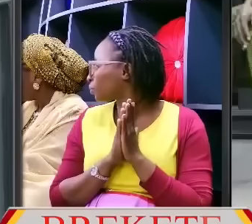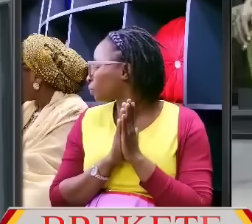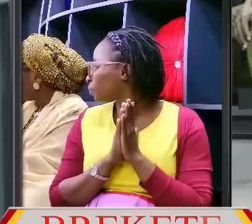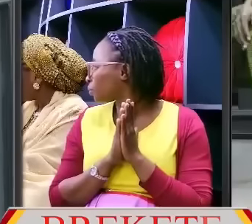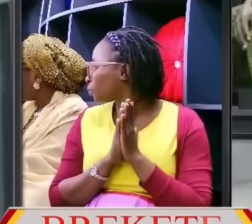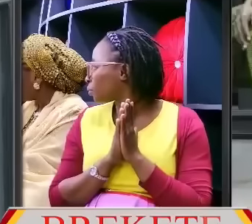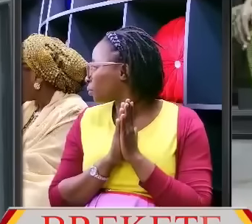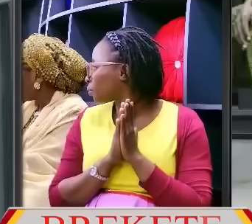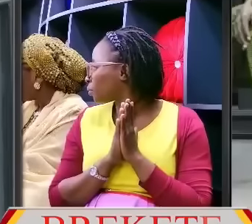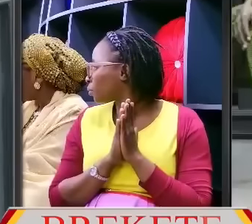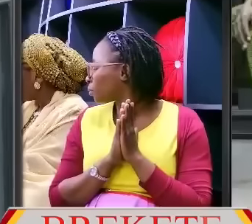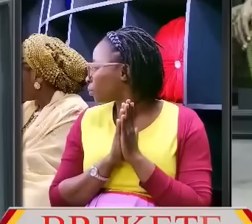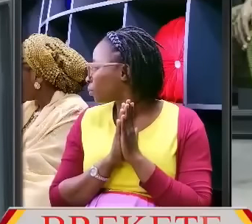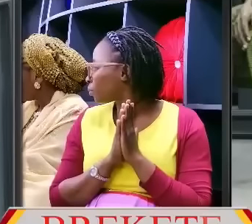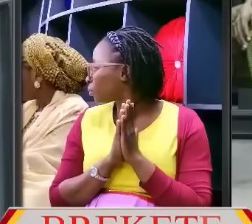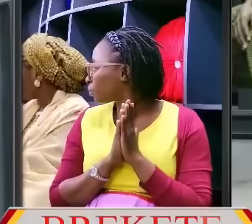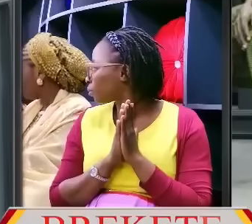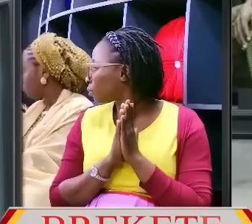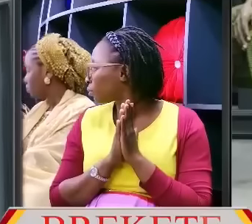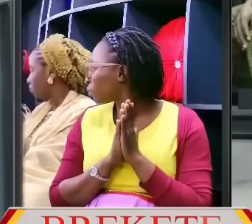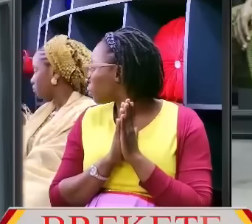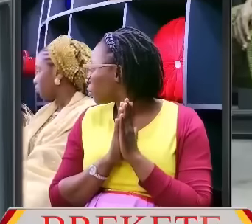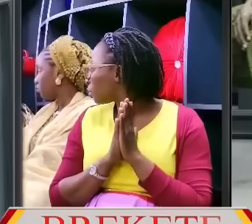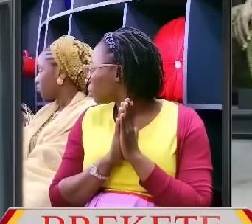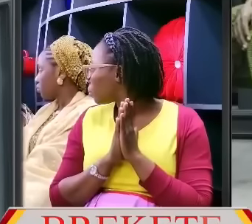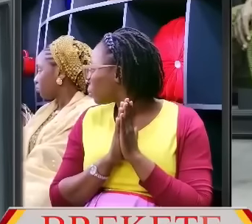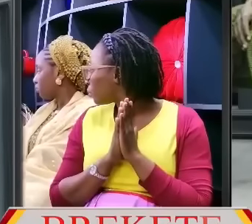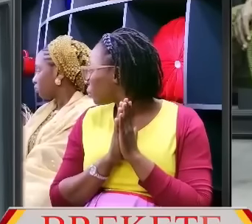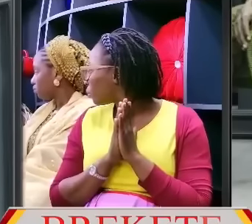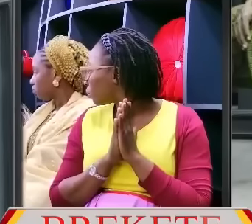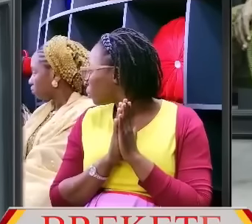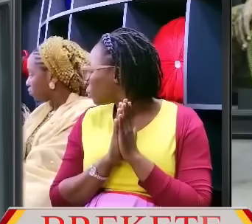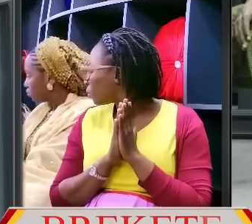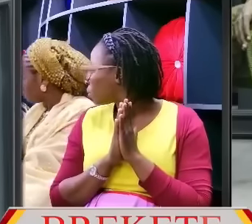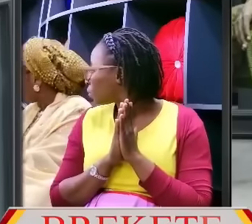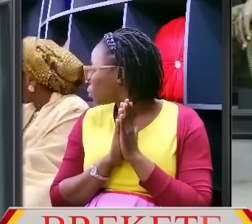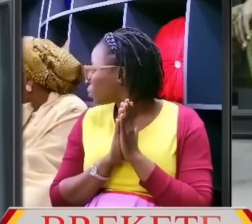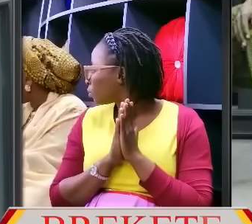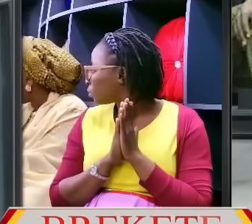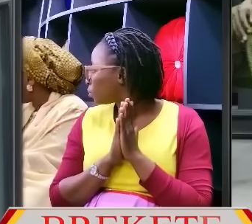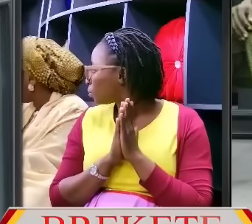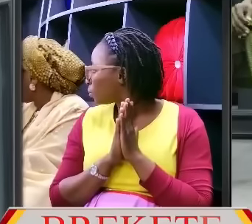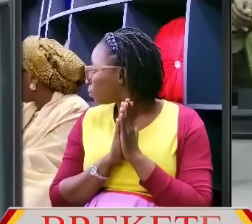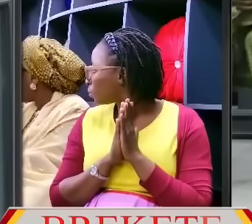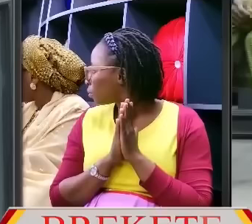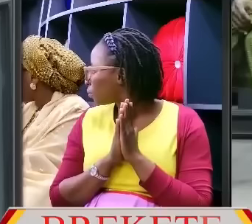You go talk. I know, say the thing they paying you, please. Please.